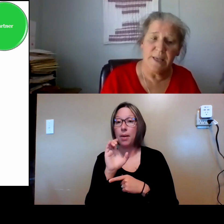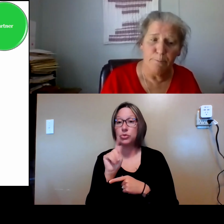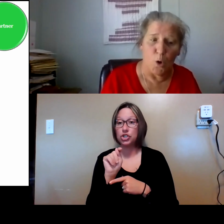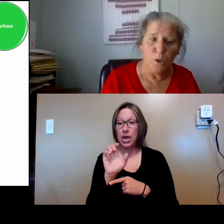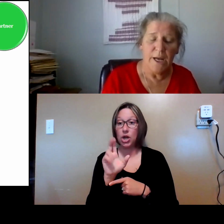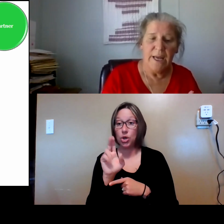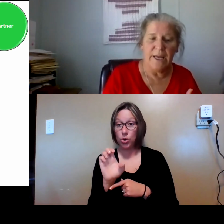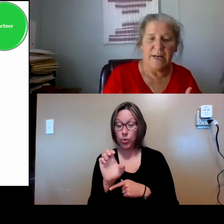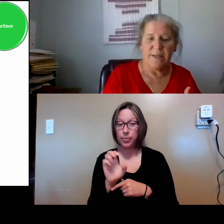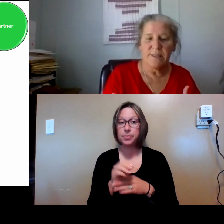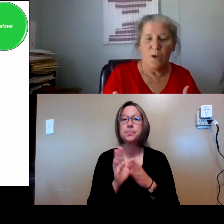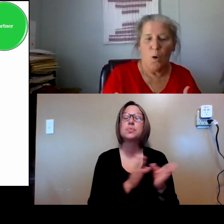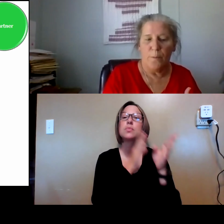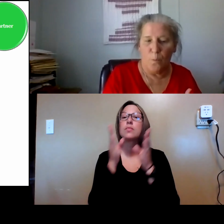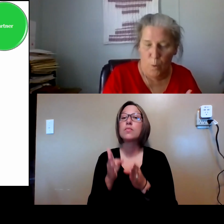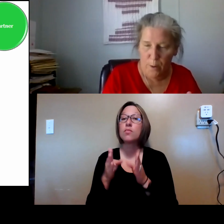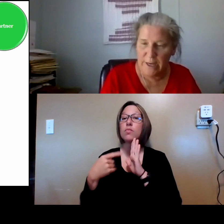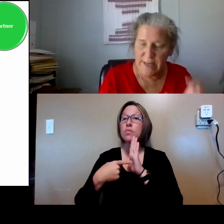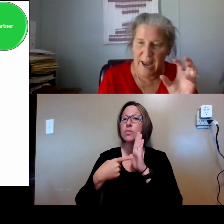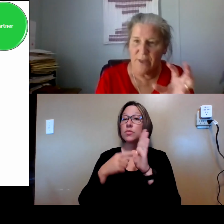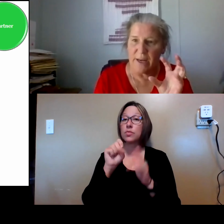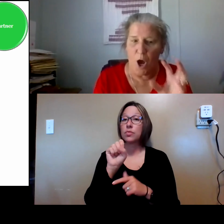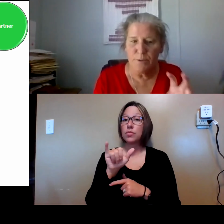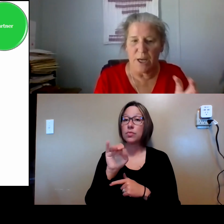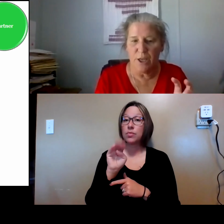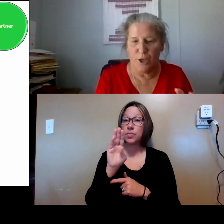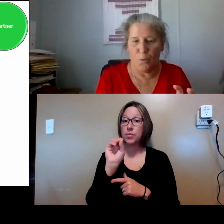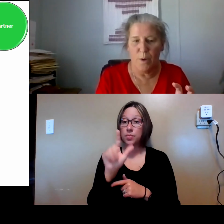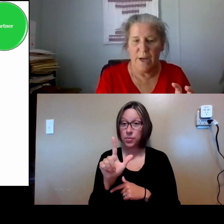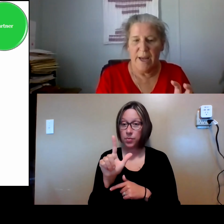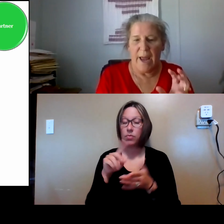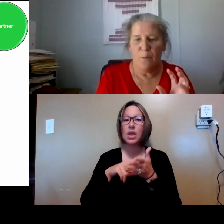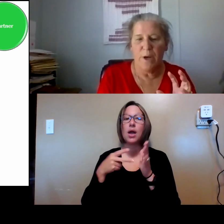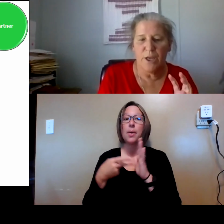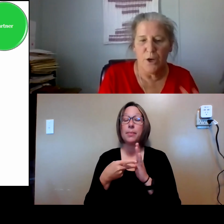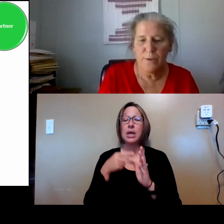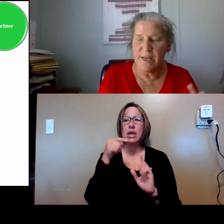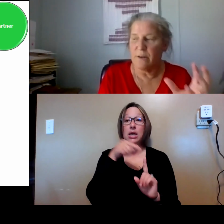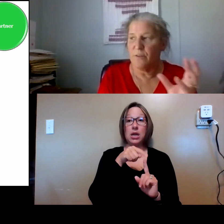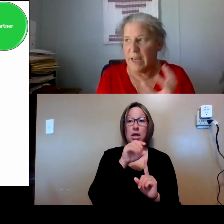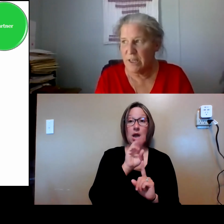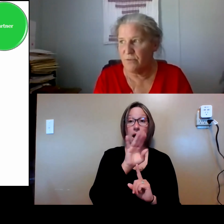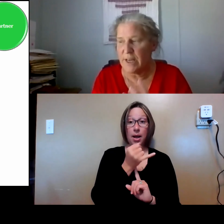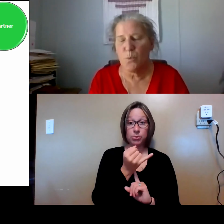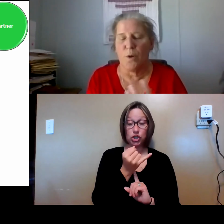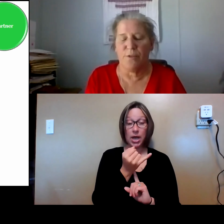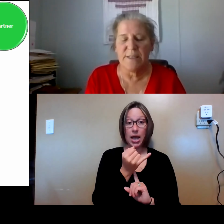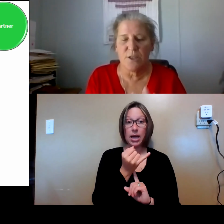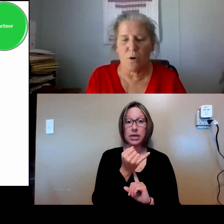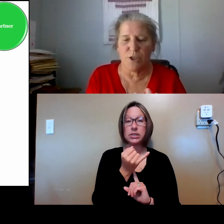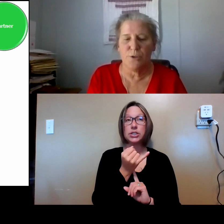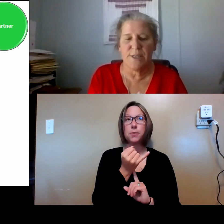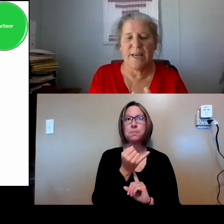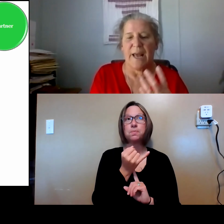a symbol is where we take that object cue and we use it, the individual